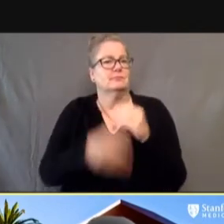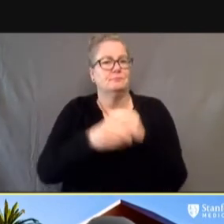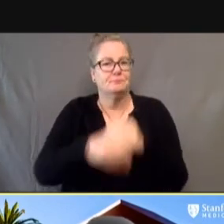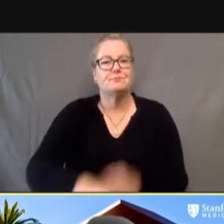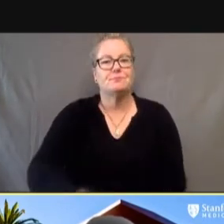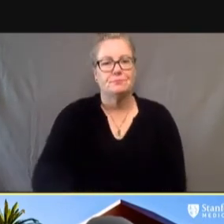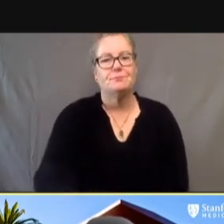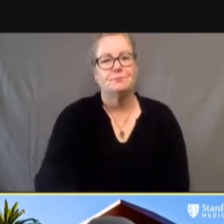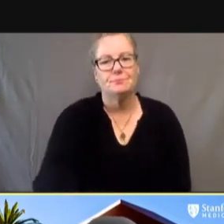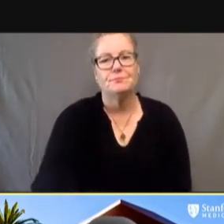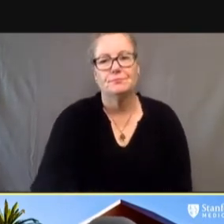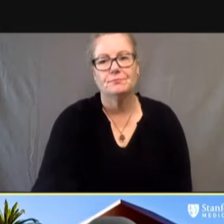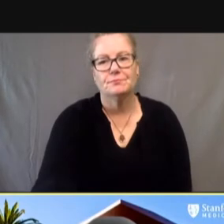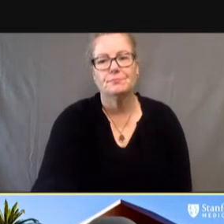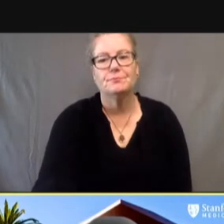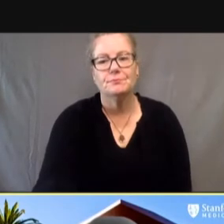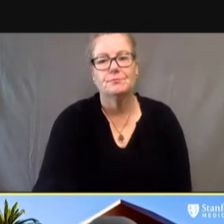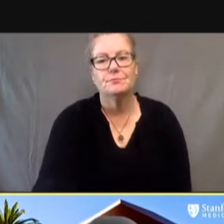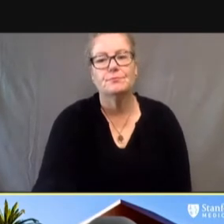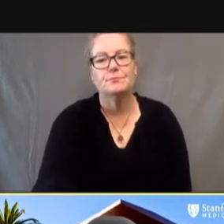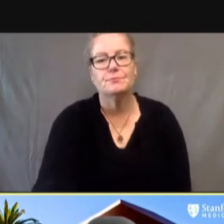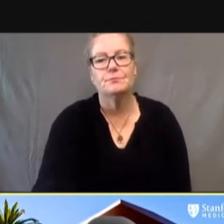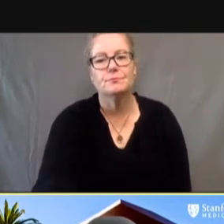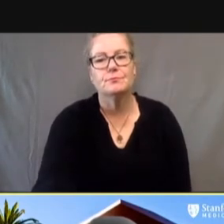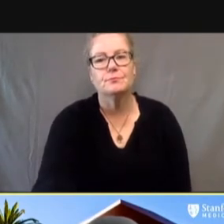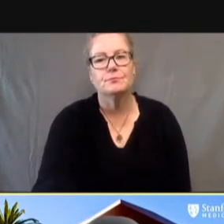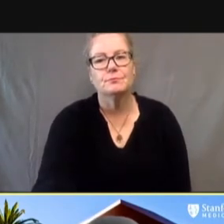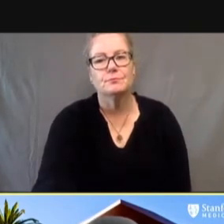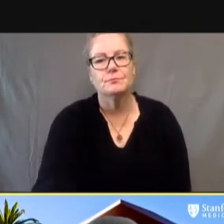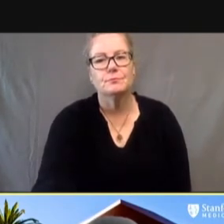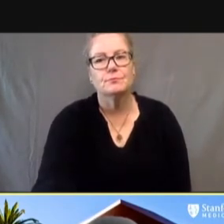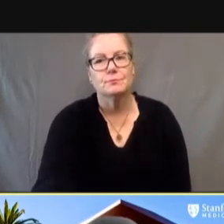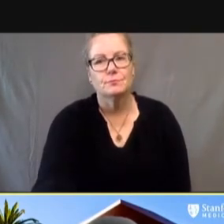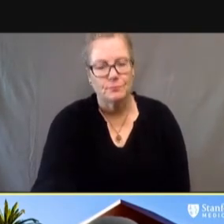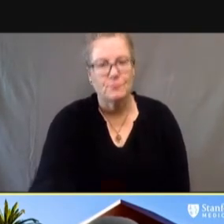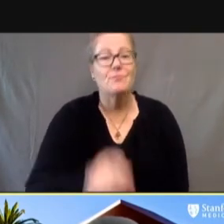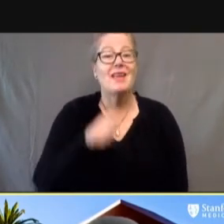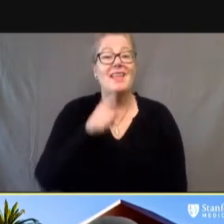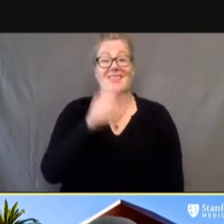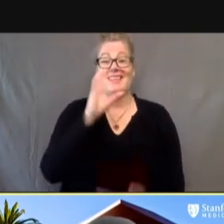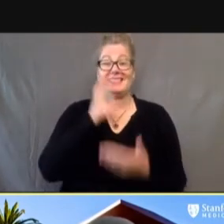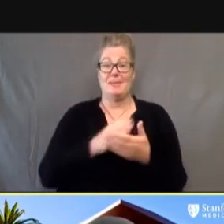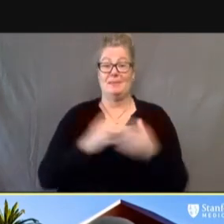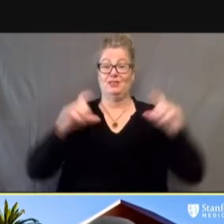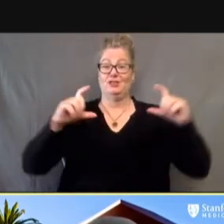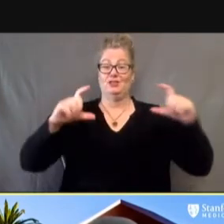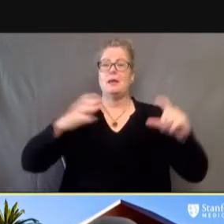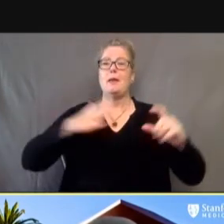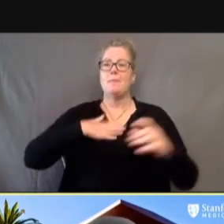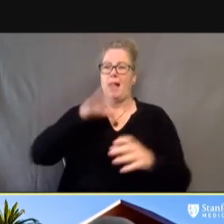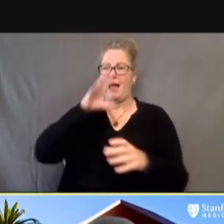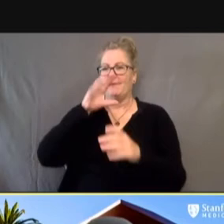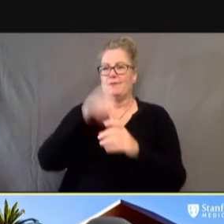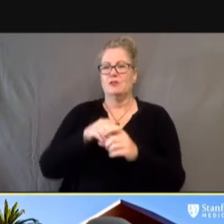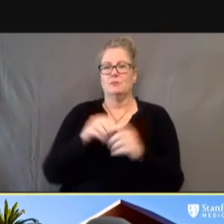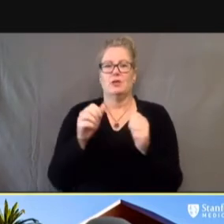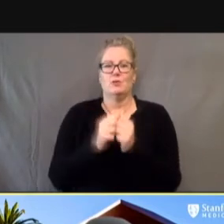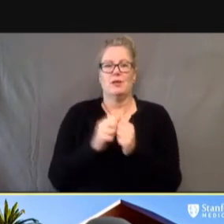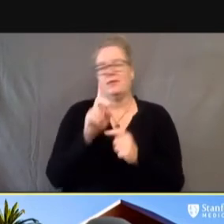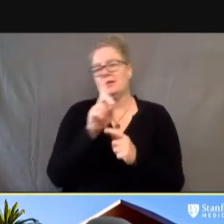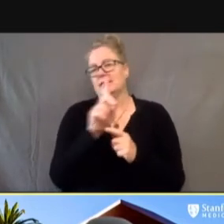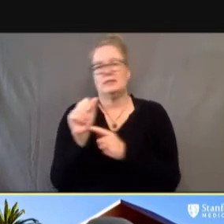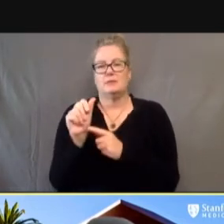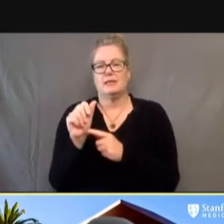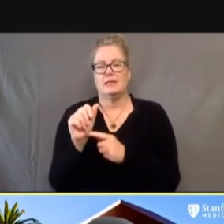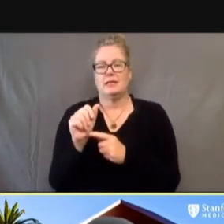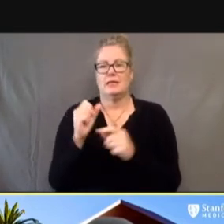And so this is an image of the trajectory of my involvement with disability advocacy as part of MSDCI here